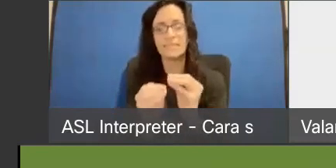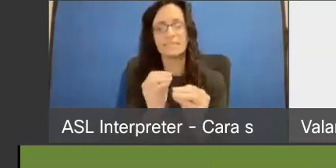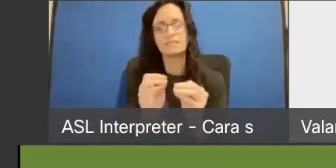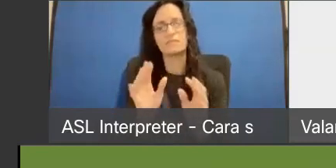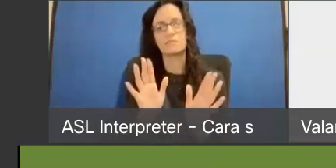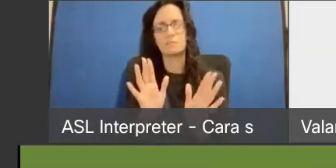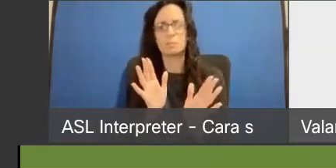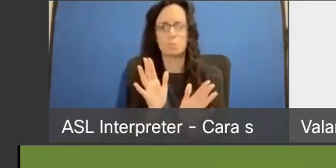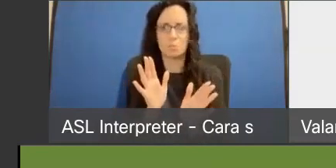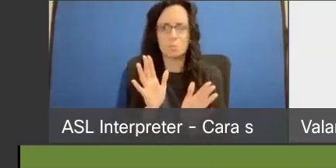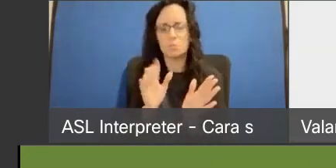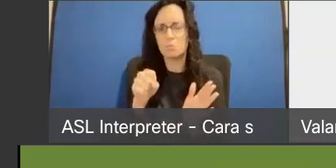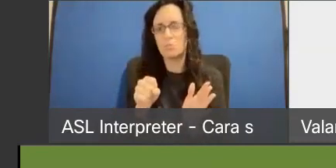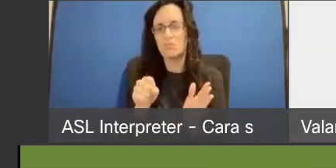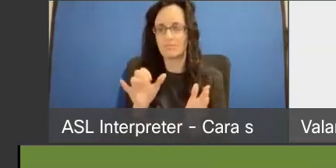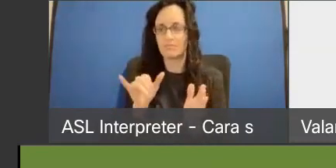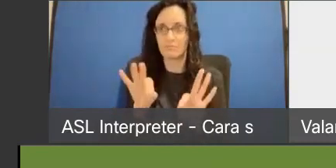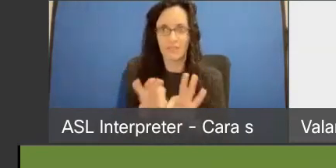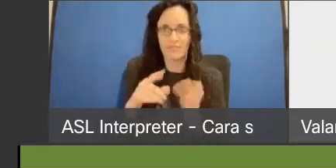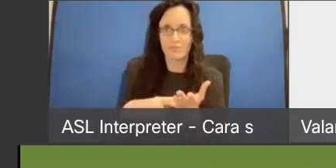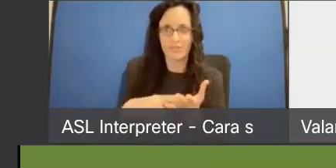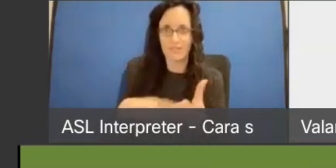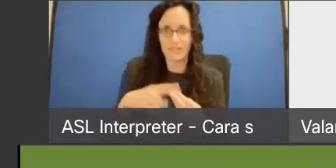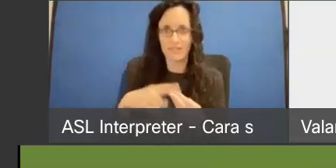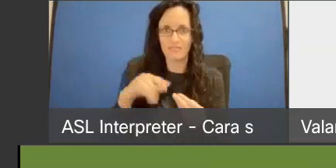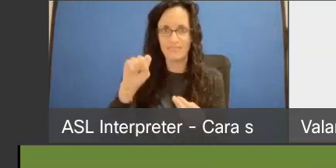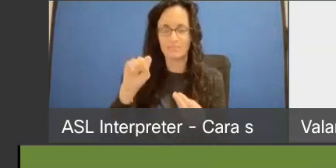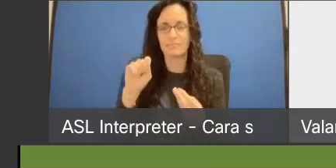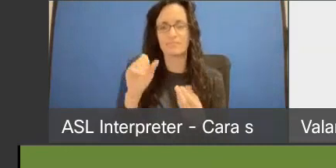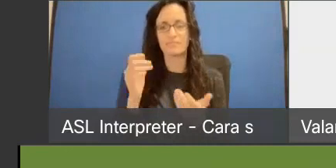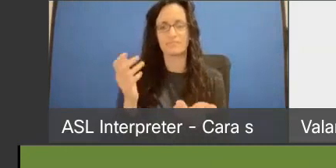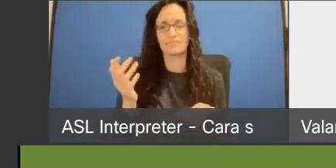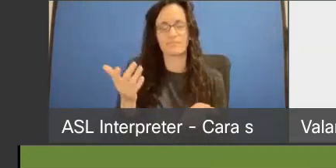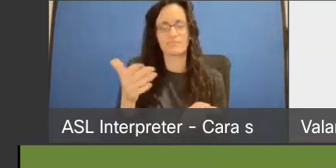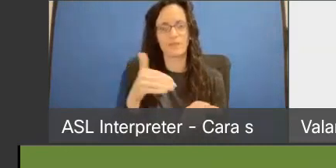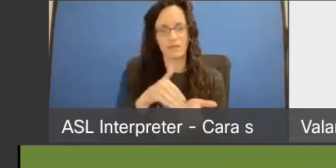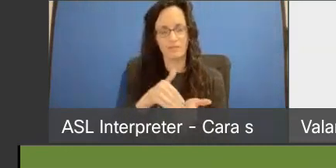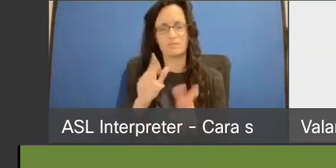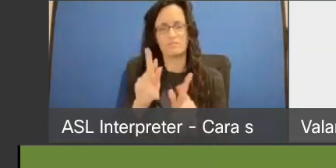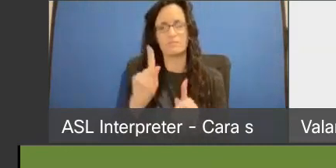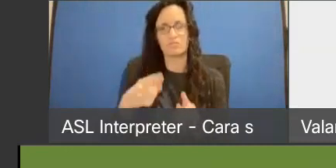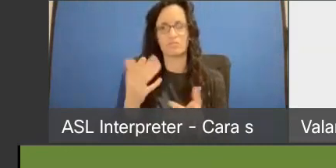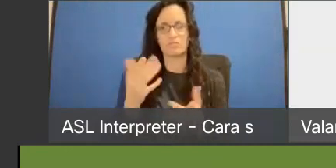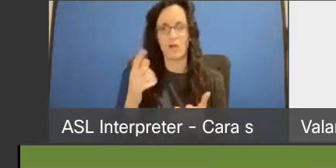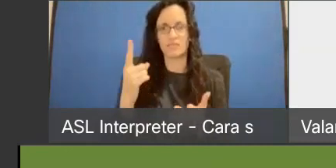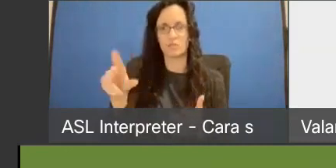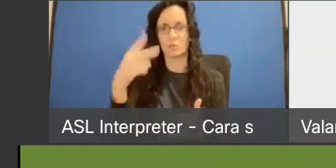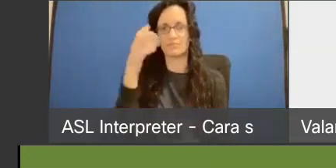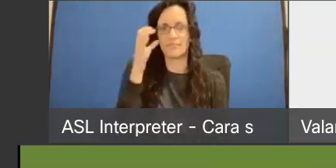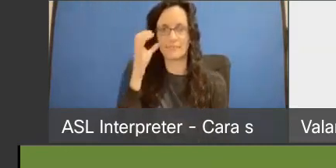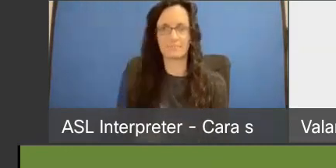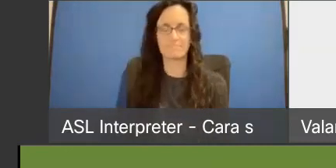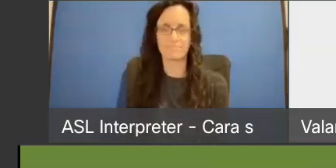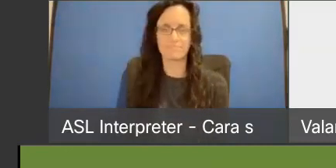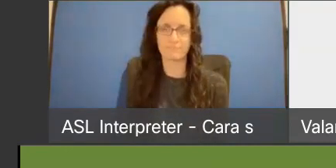Yeah, we're going to have to get there to helping people for sure. But often what people just want is to be heard, right?